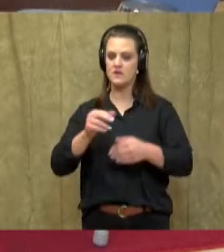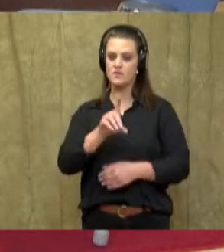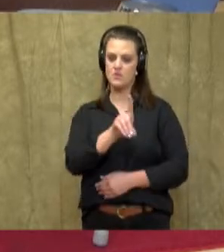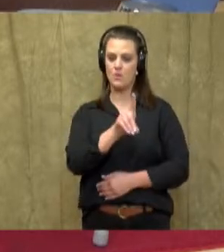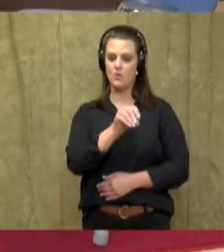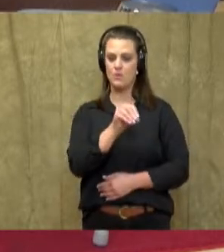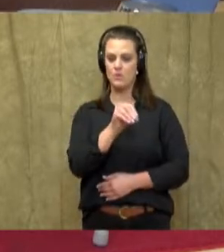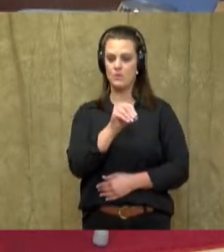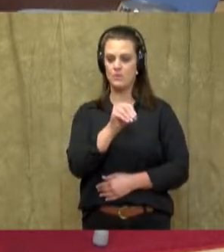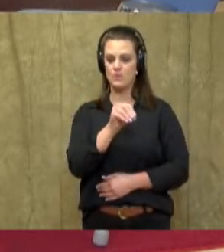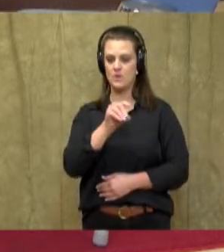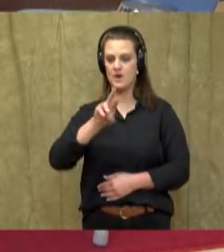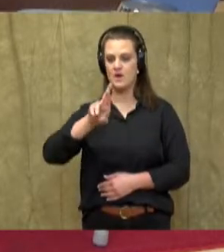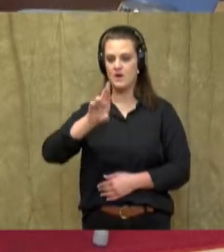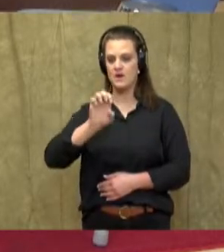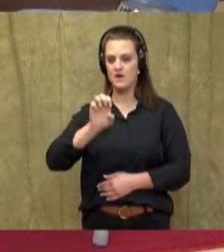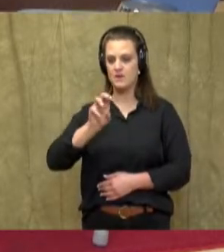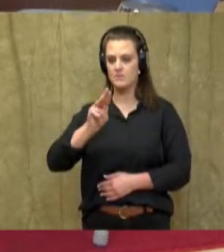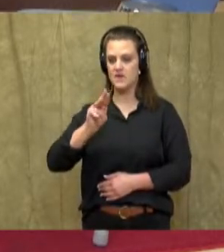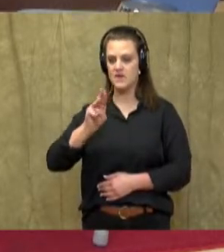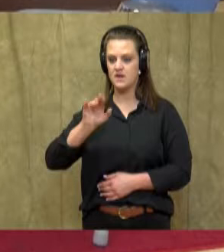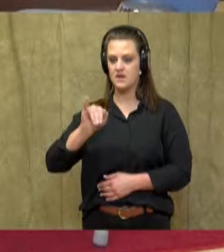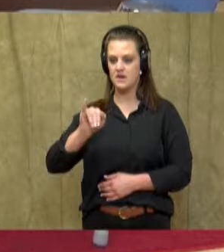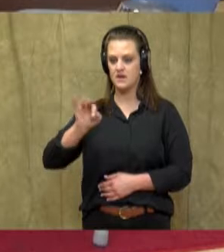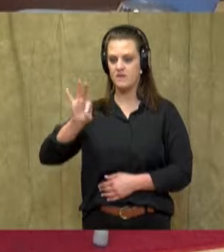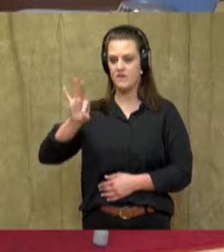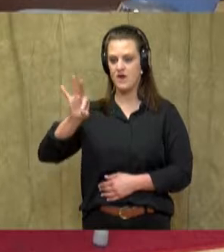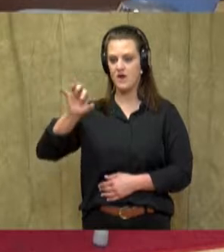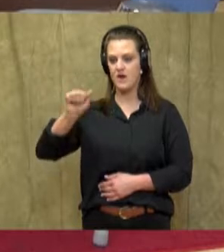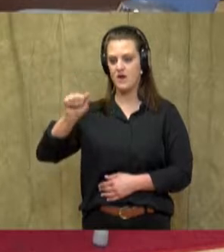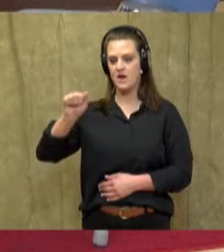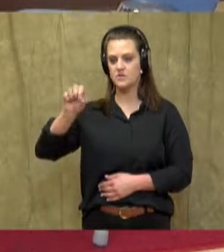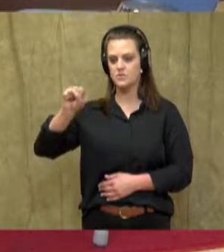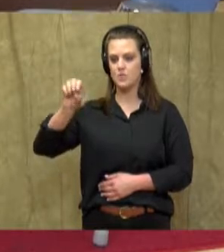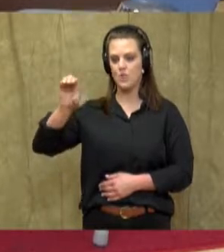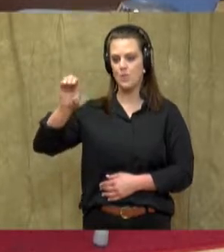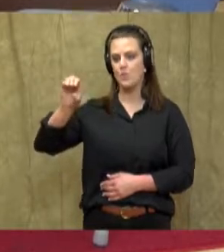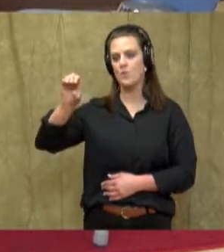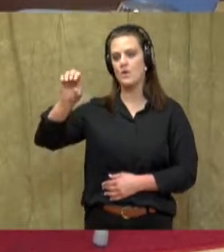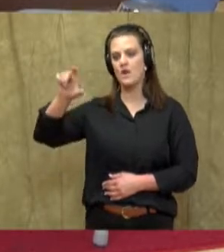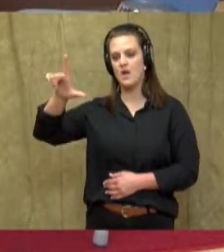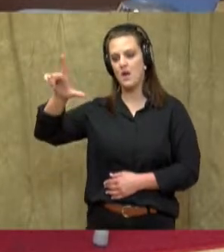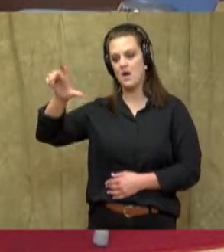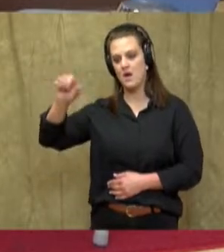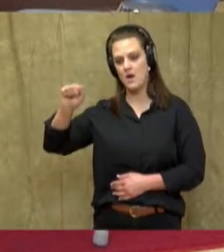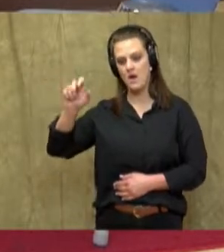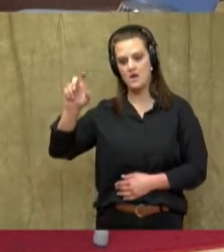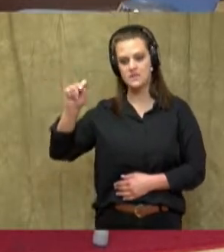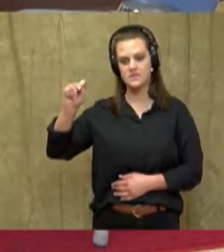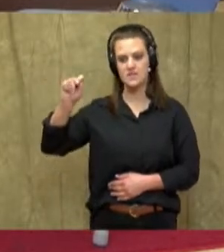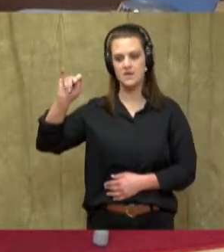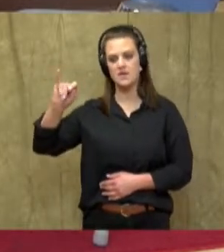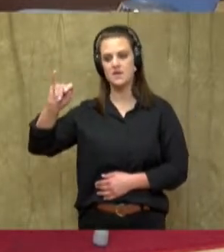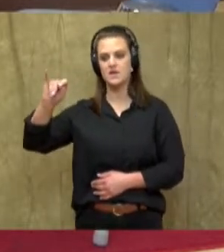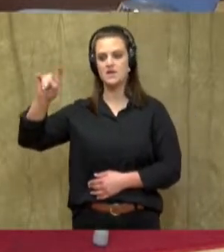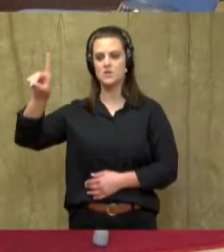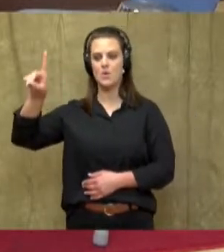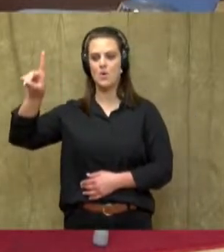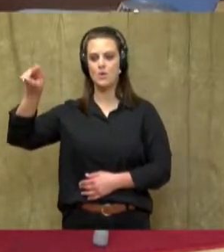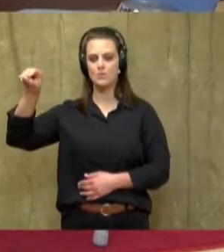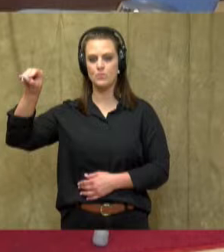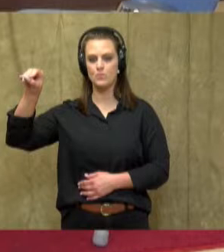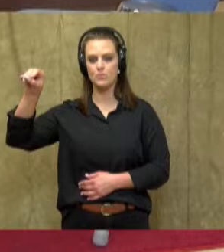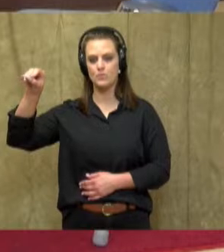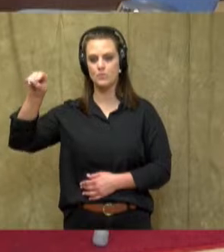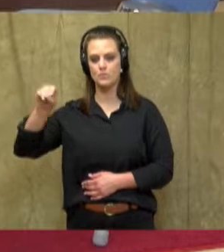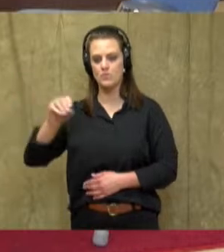sing. Do, re, mi, fa, sol, la, ti,